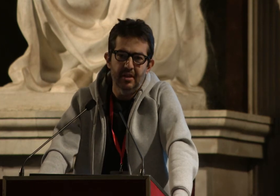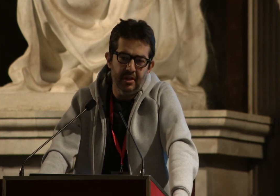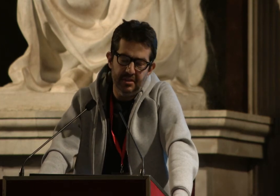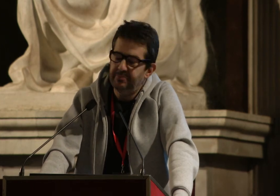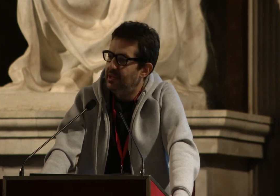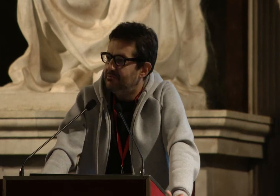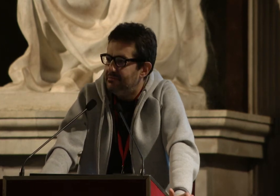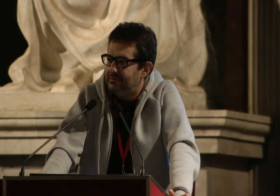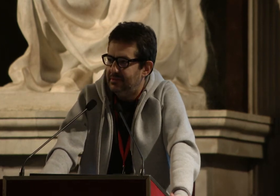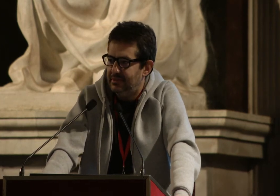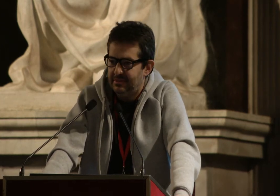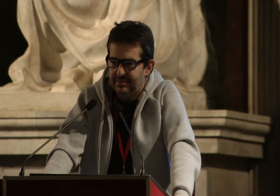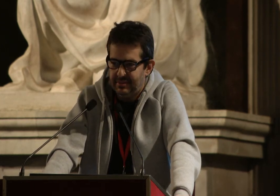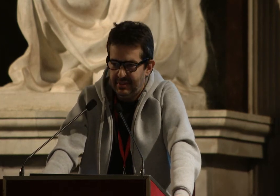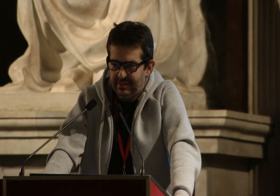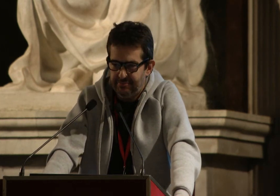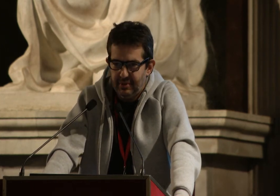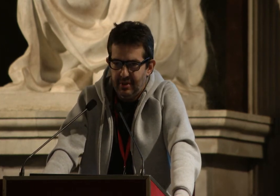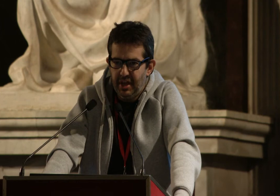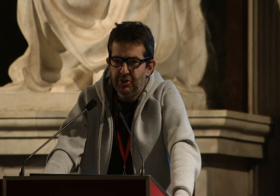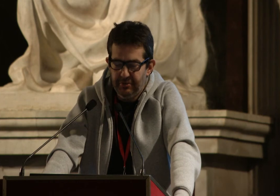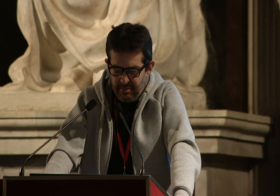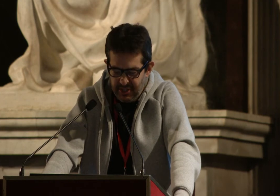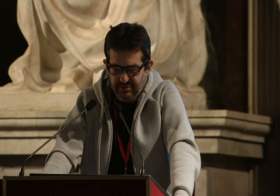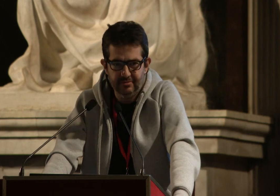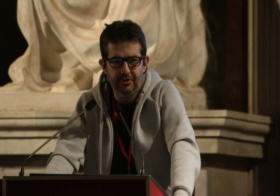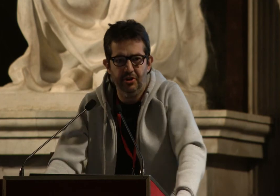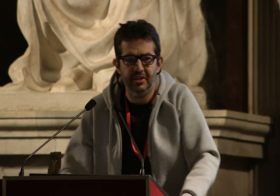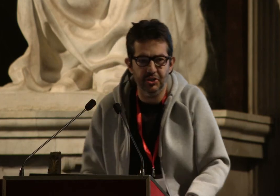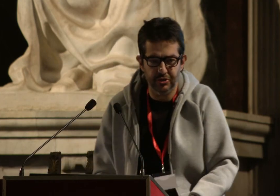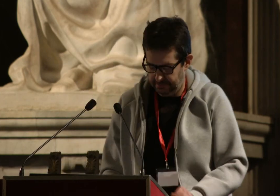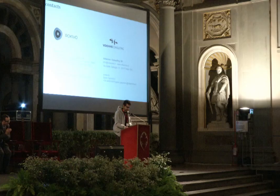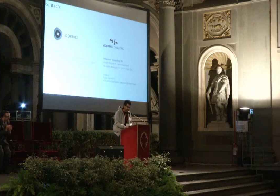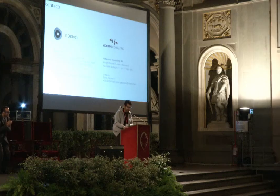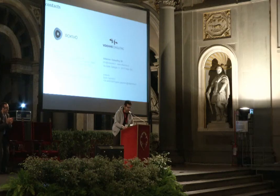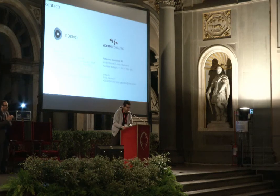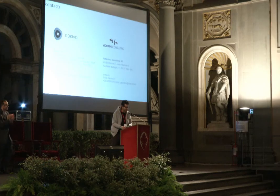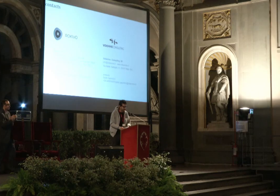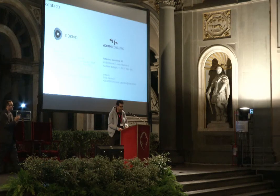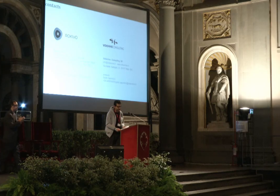kids. Thank you very much for your attention.